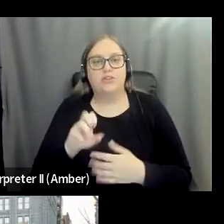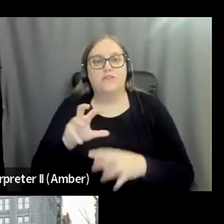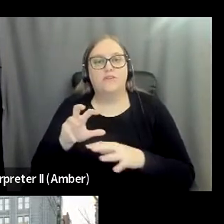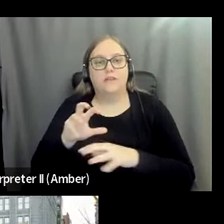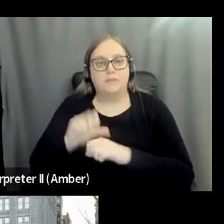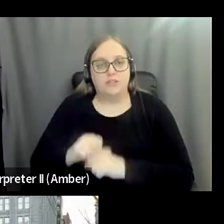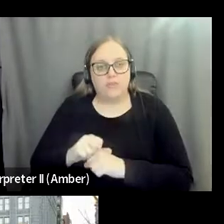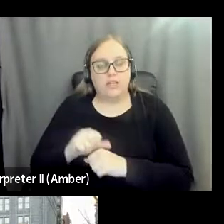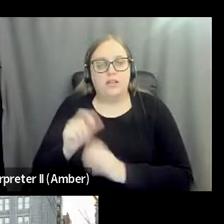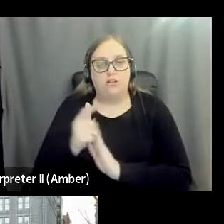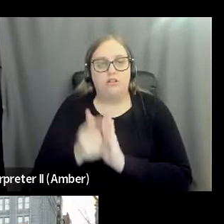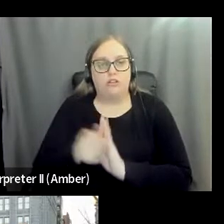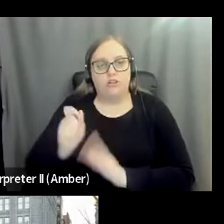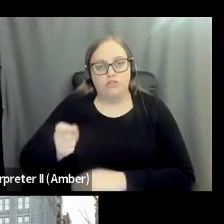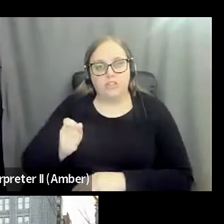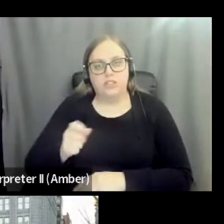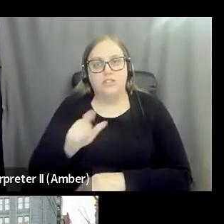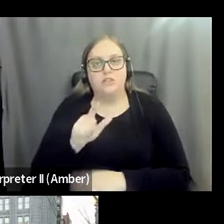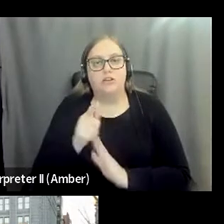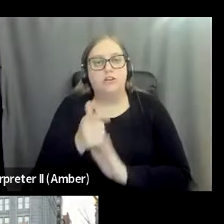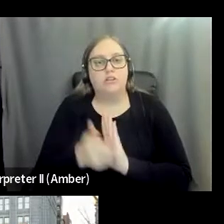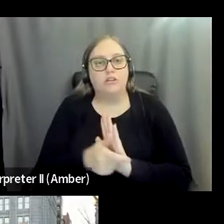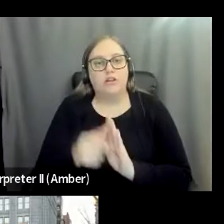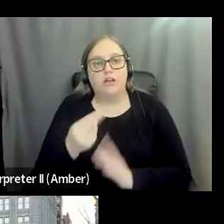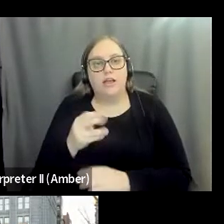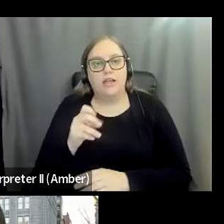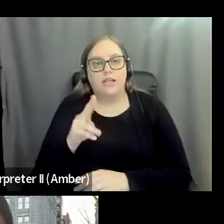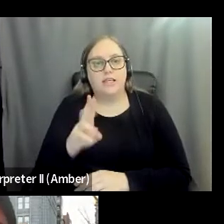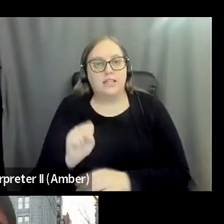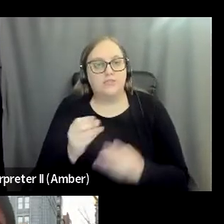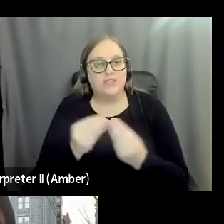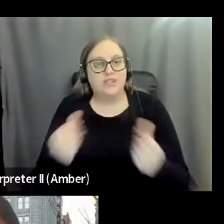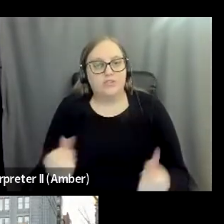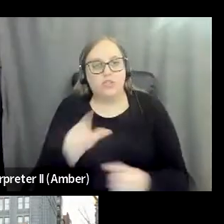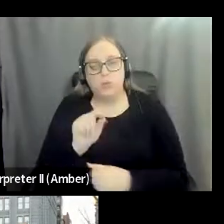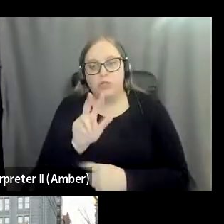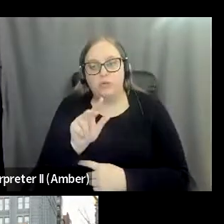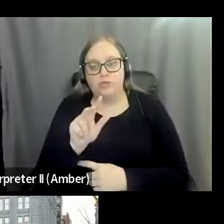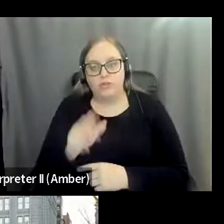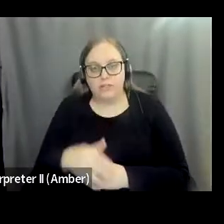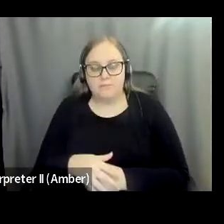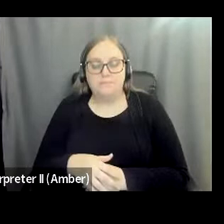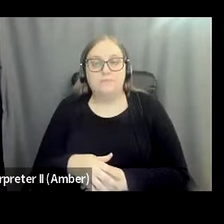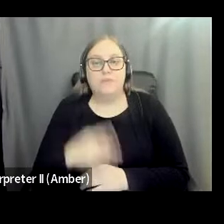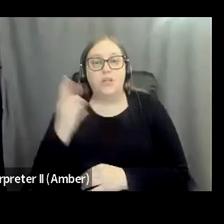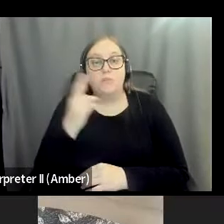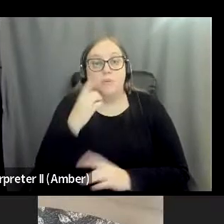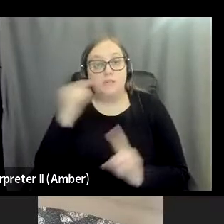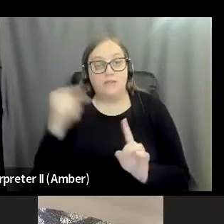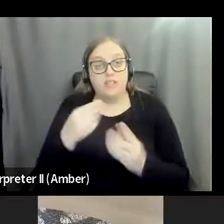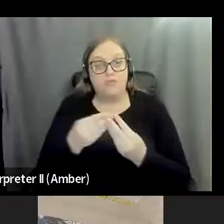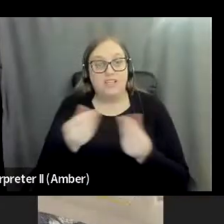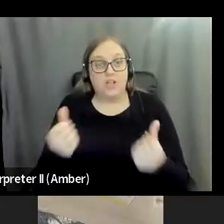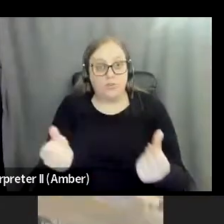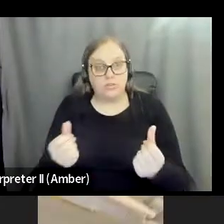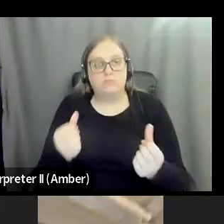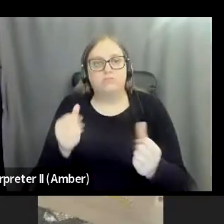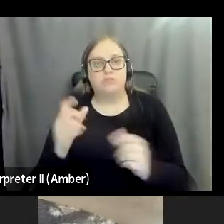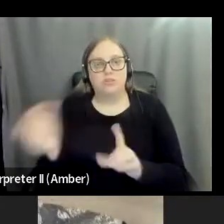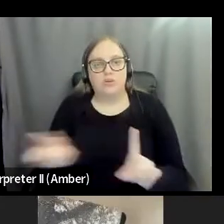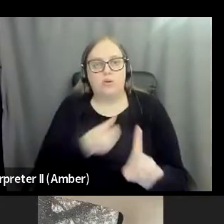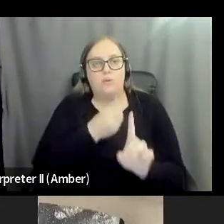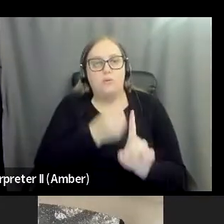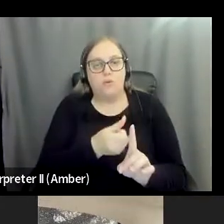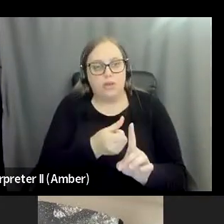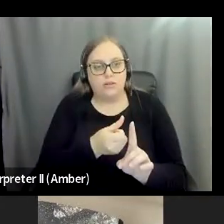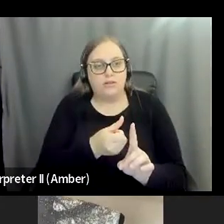Office of Administrative Hearings, Laura Hankins Appointment Resolution of 2023. The purpose of this resolution is to appoint,